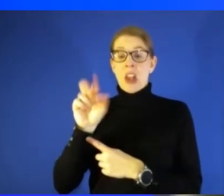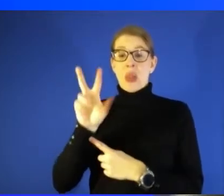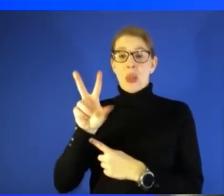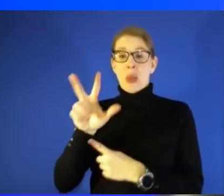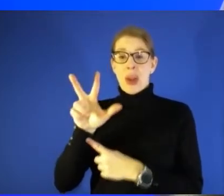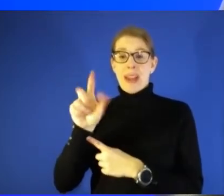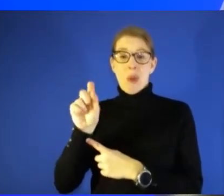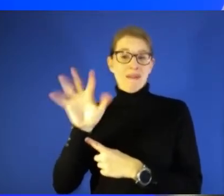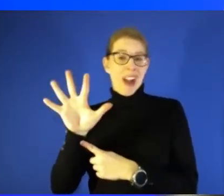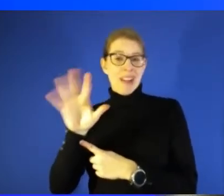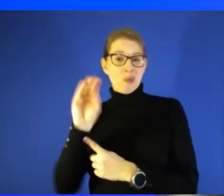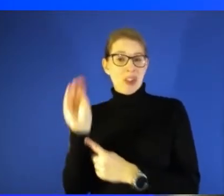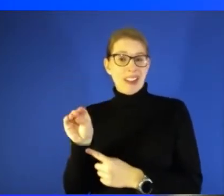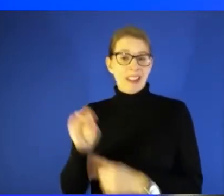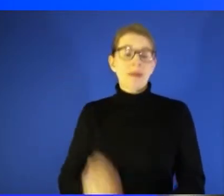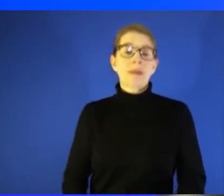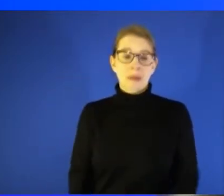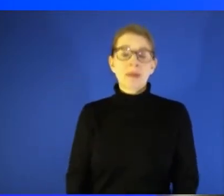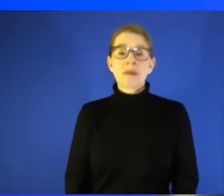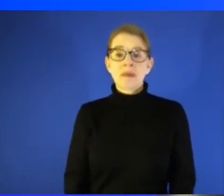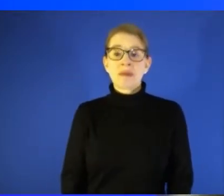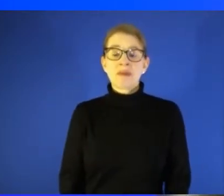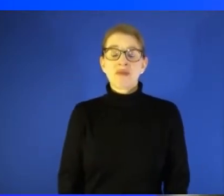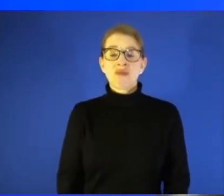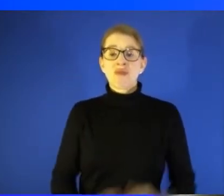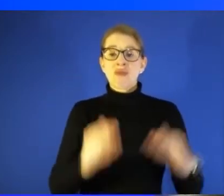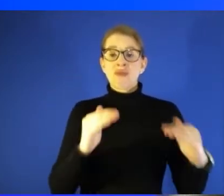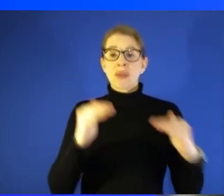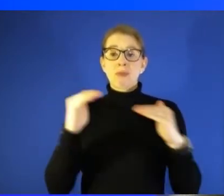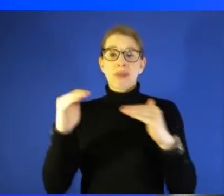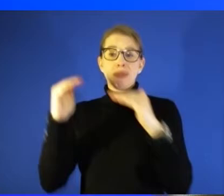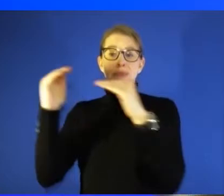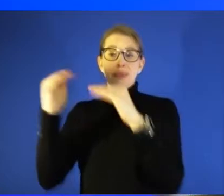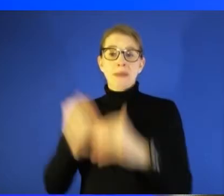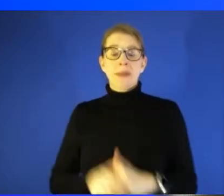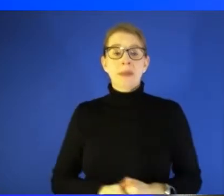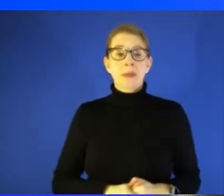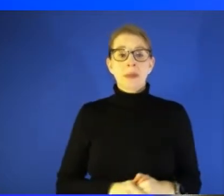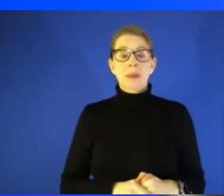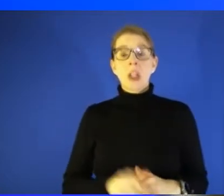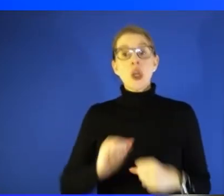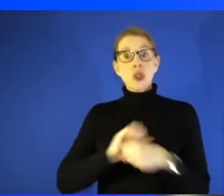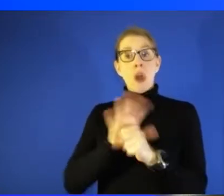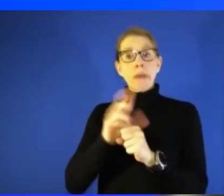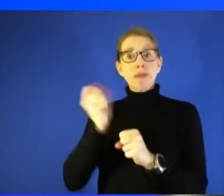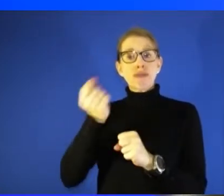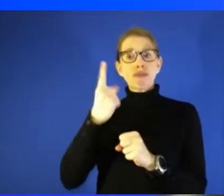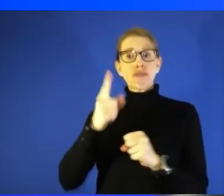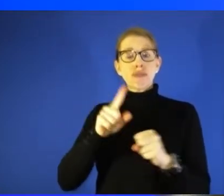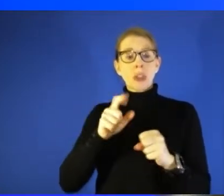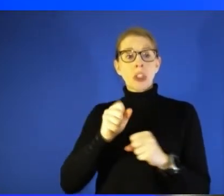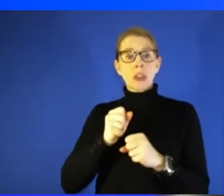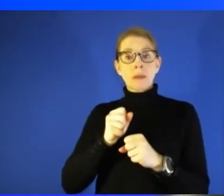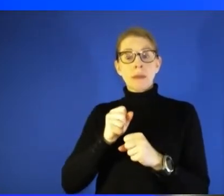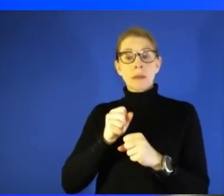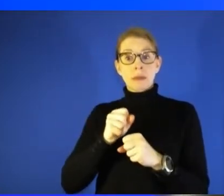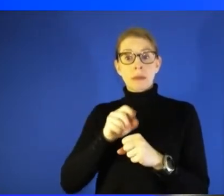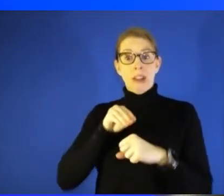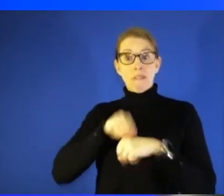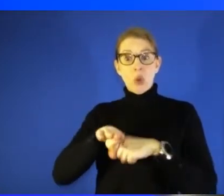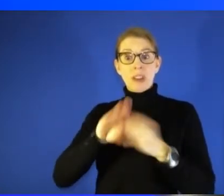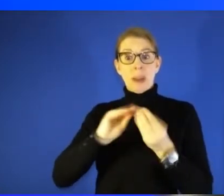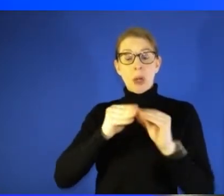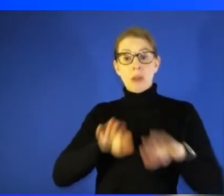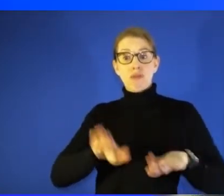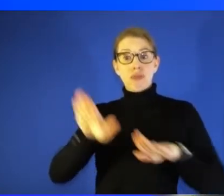3.5%. And that's driven by not only COVID, but because it's so hard, people